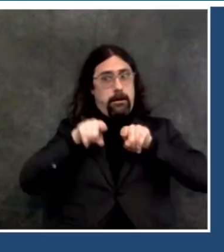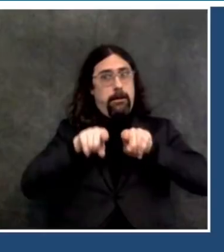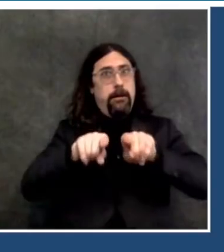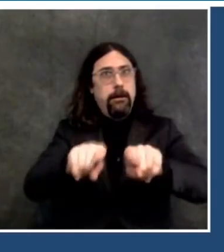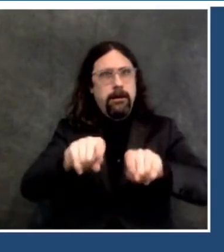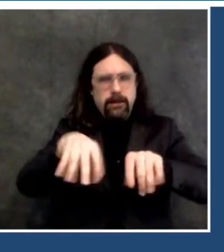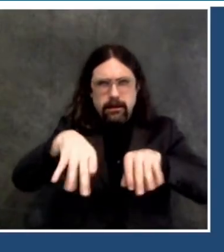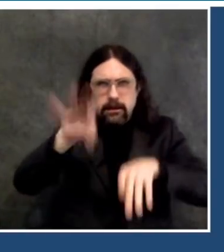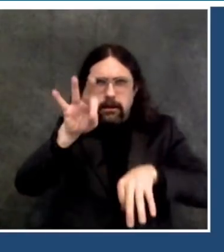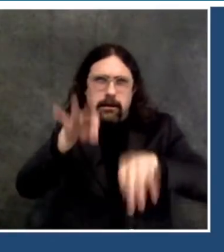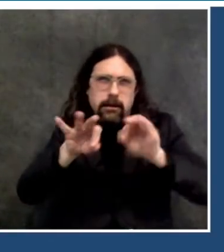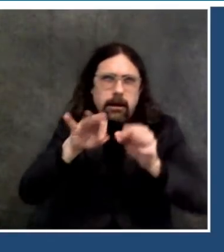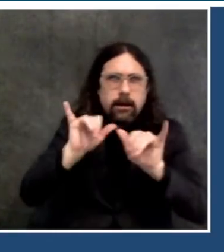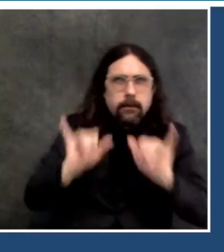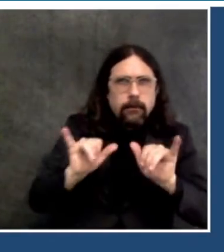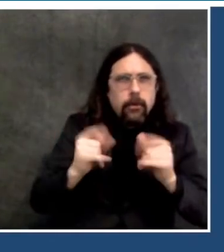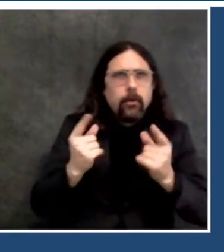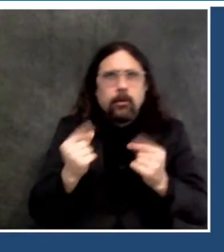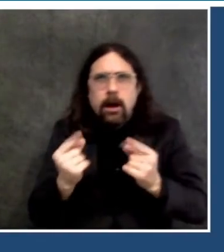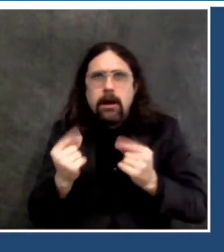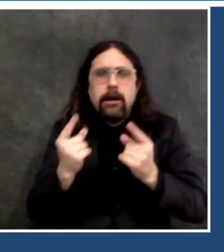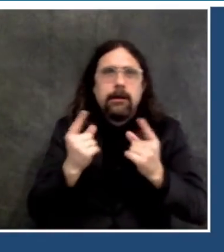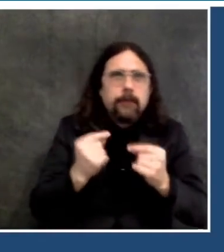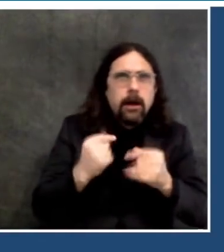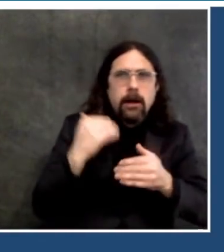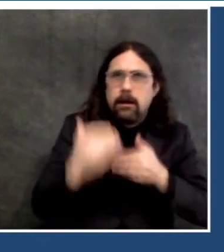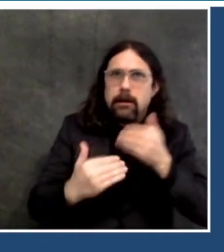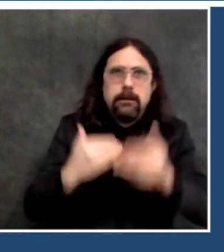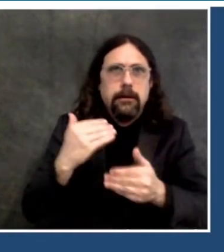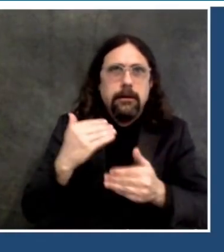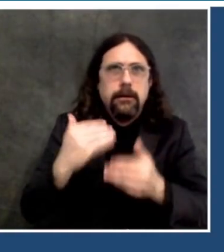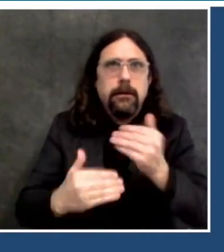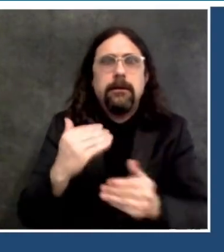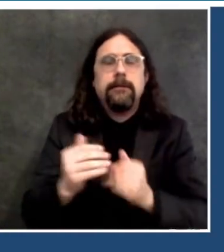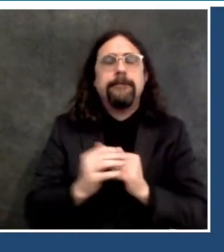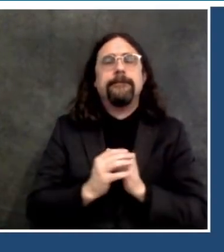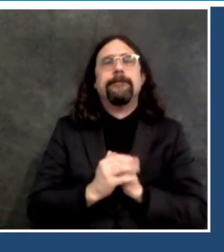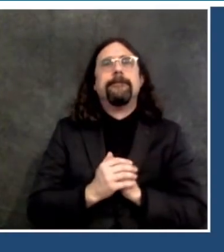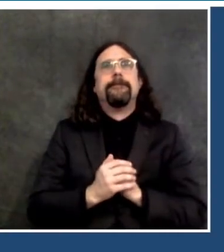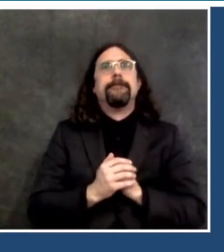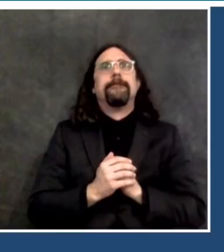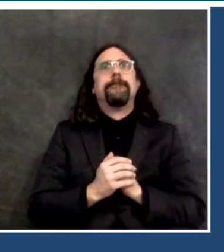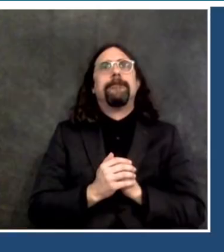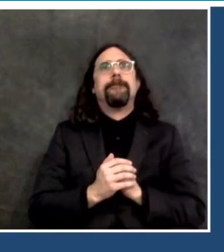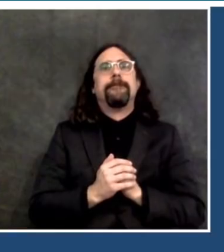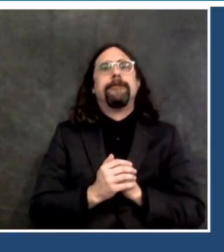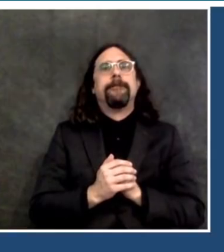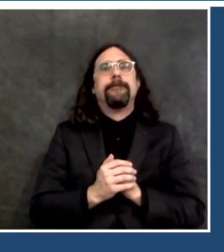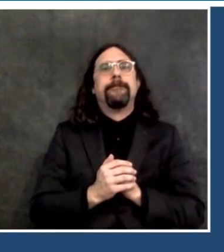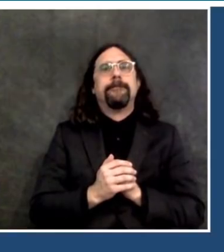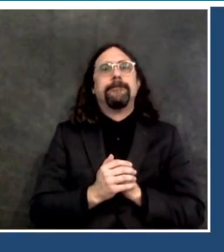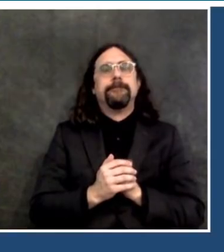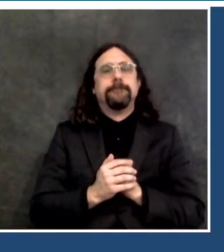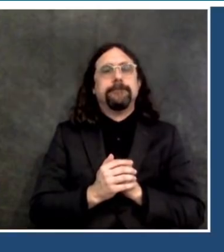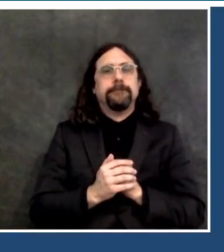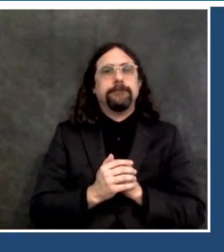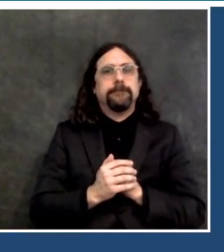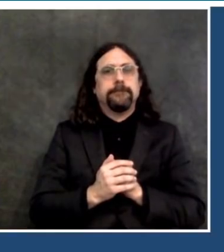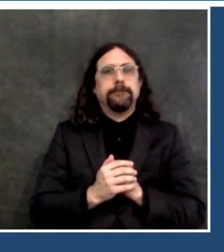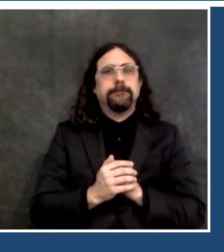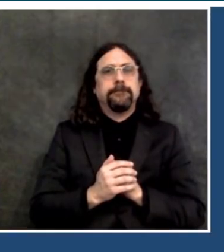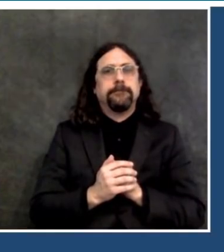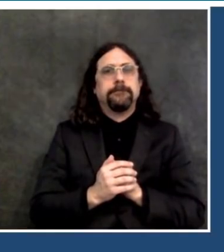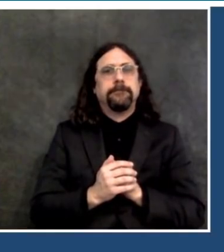different. So there have been studies recently on people who are asymptomatic or